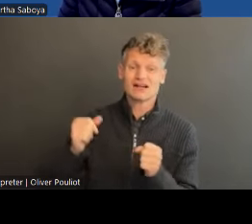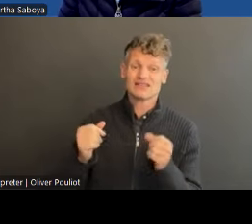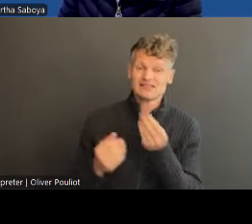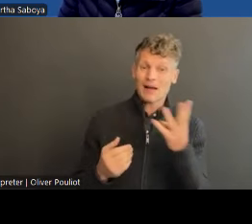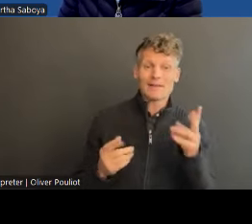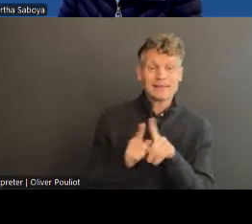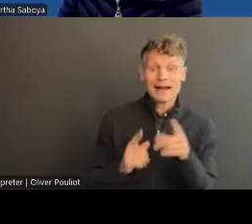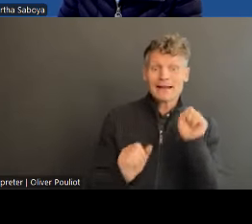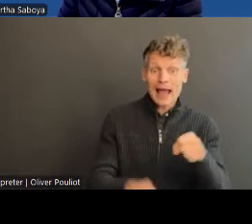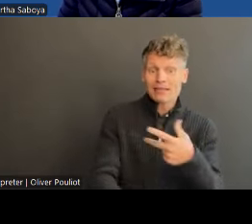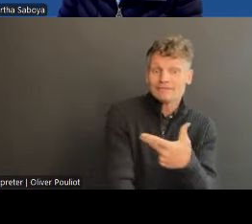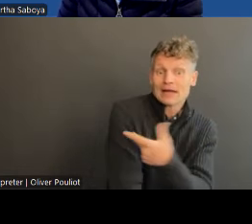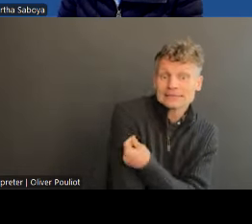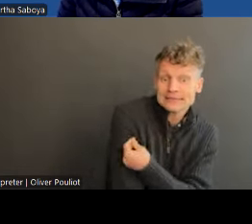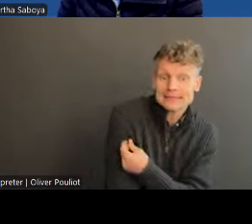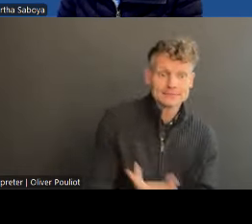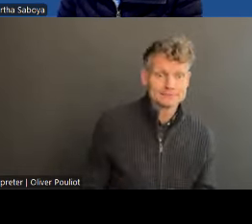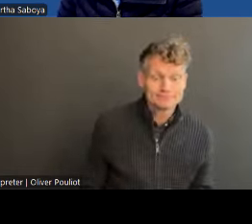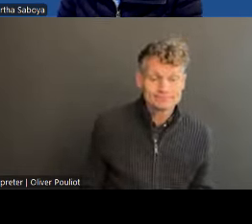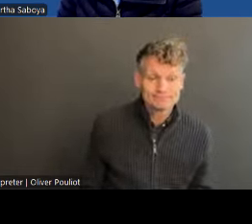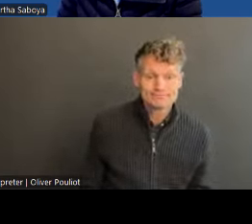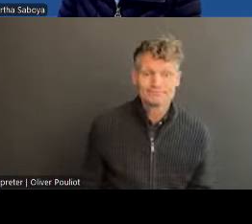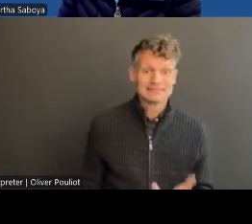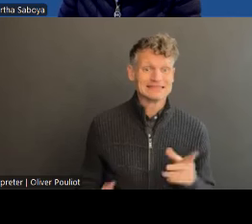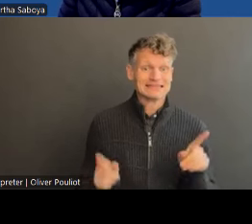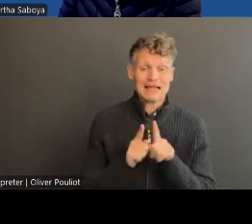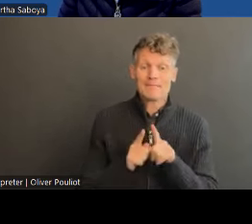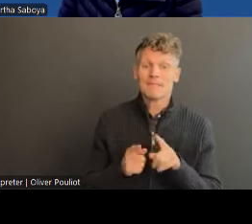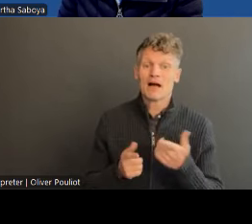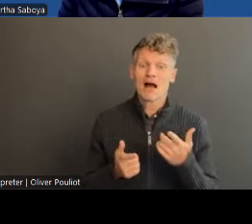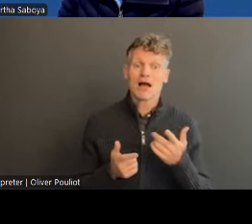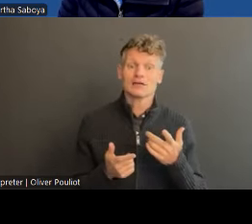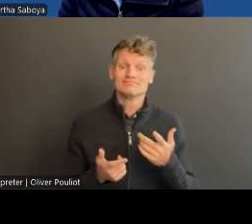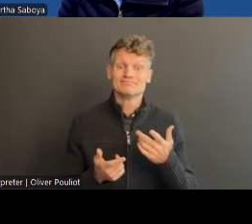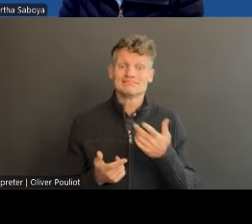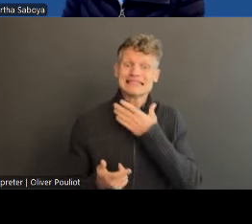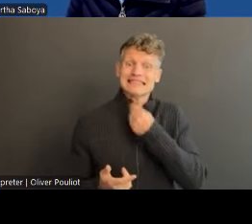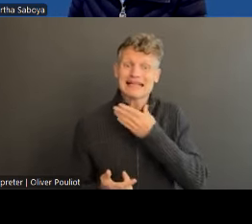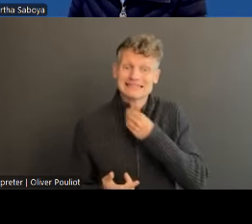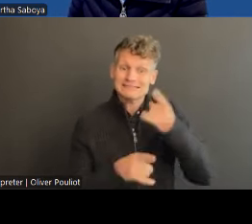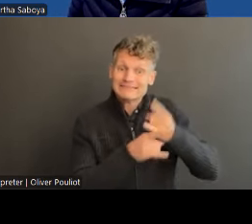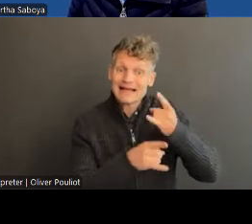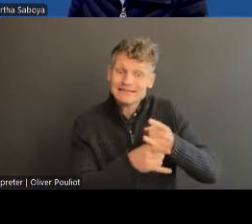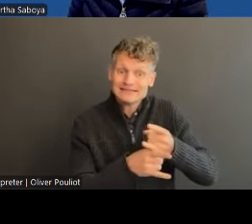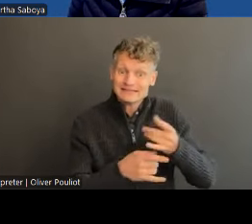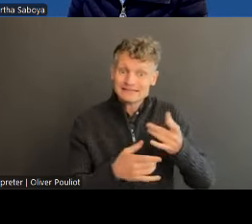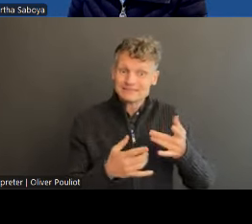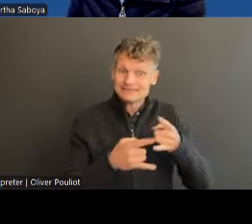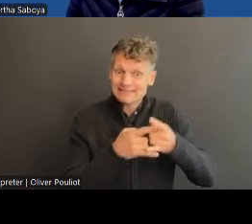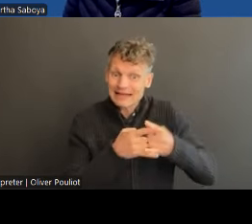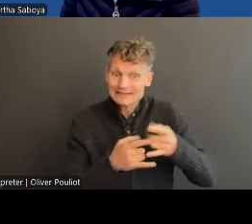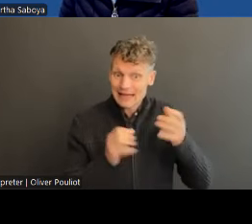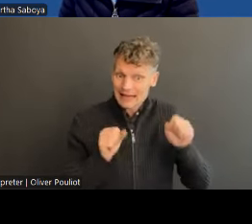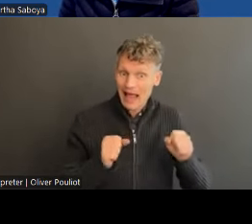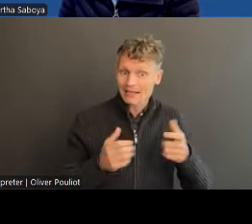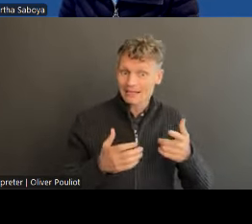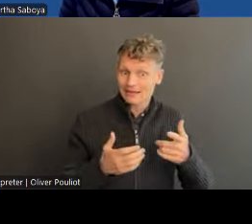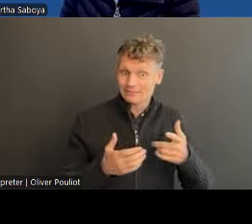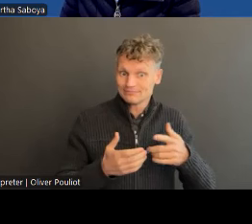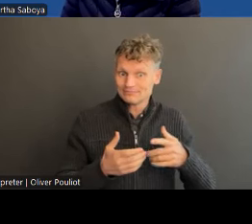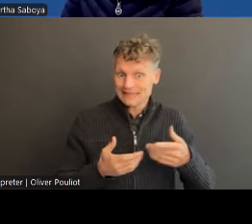diseases, sexual transmitted infections. We have tuberculosis, for example, or also we have